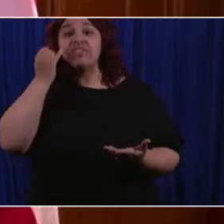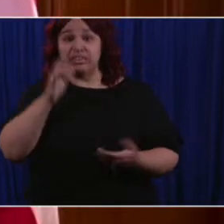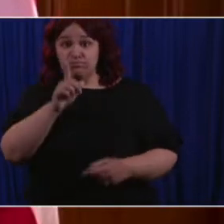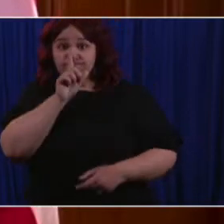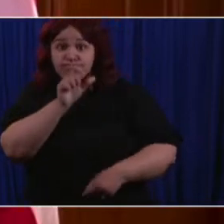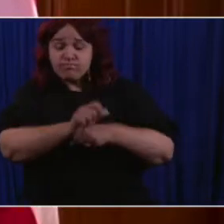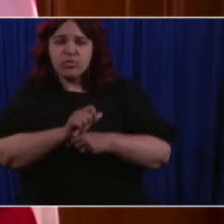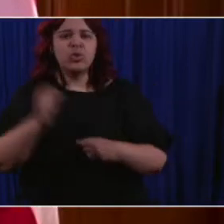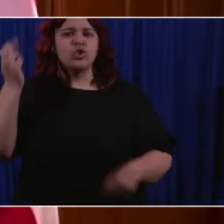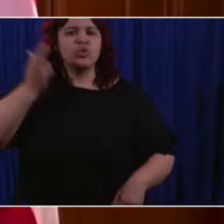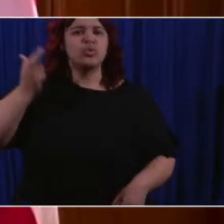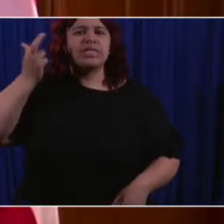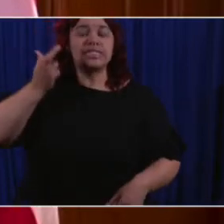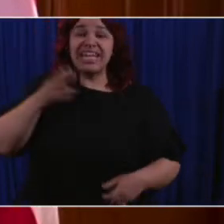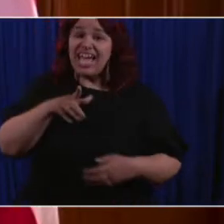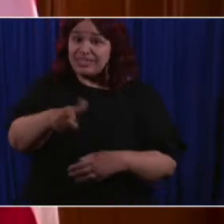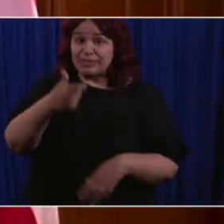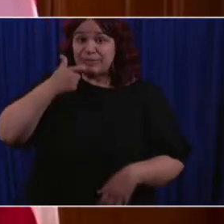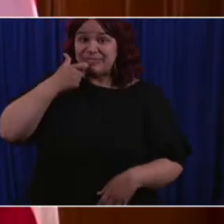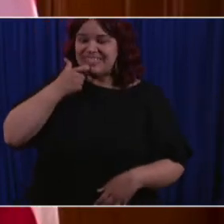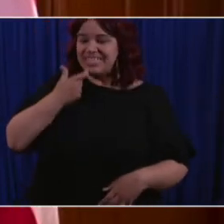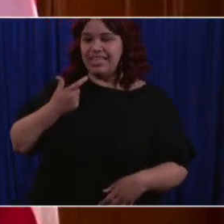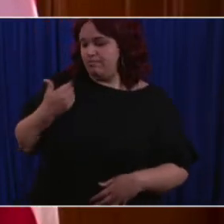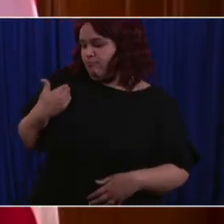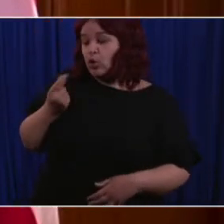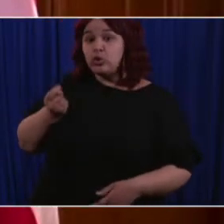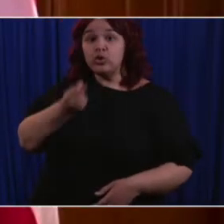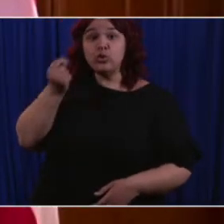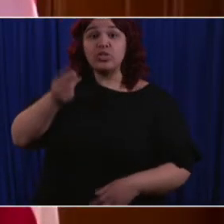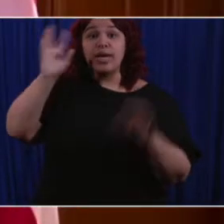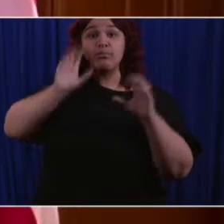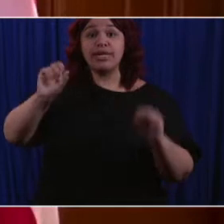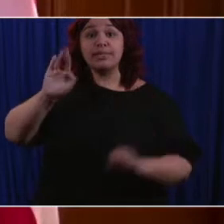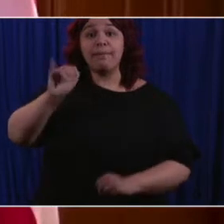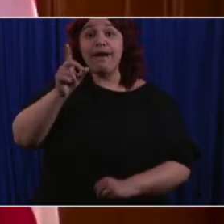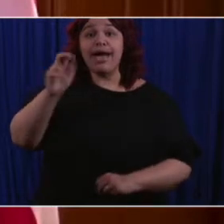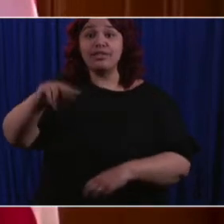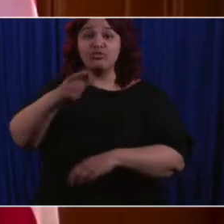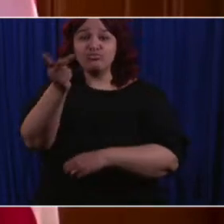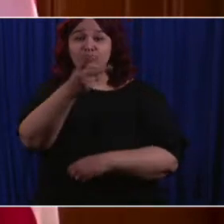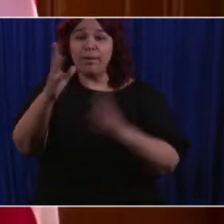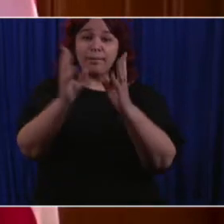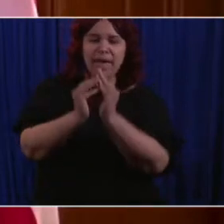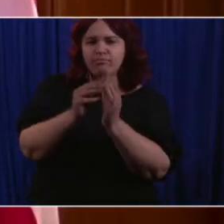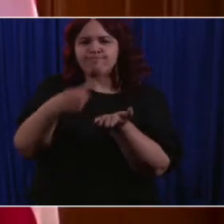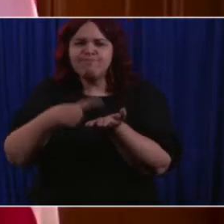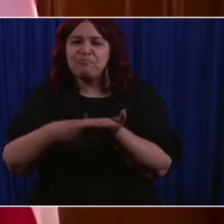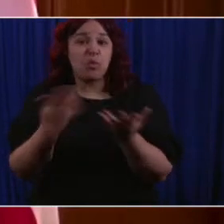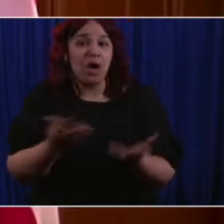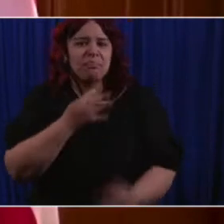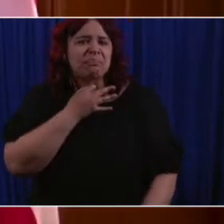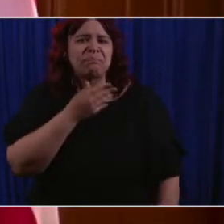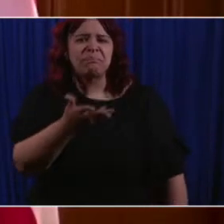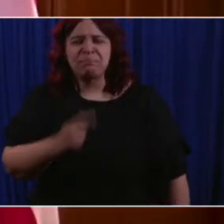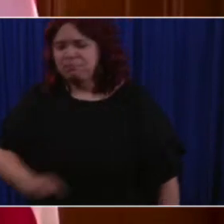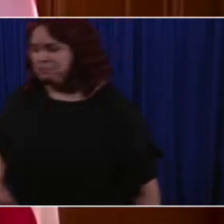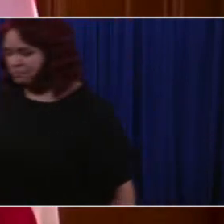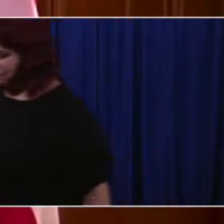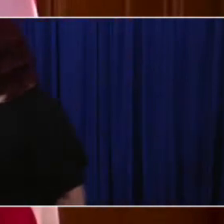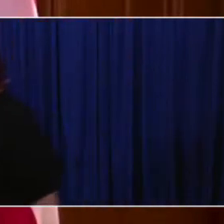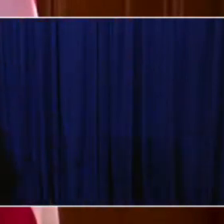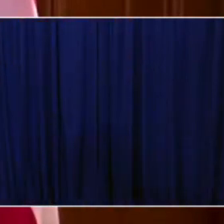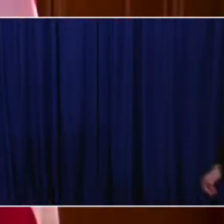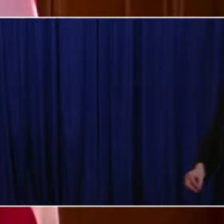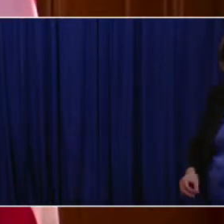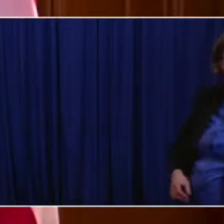with President Biden about when you met him when he was in Columbus on Tuesday. Yeah, I don't know. My opinion about the constitutionality